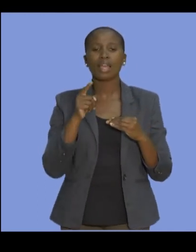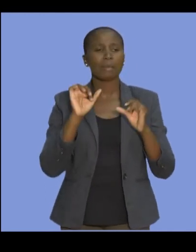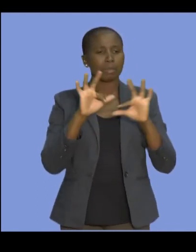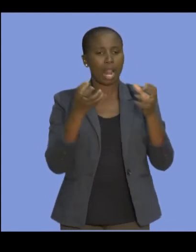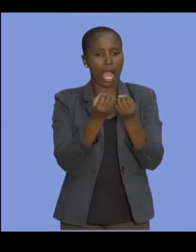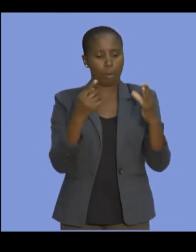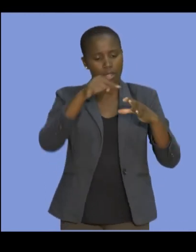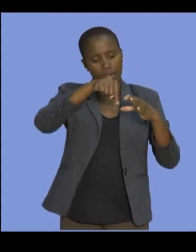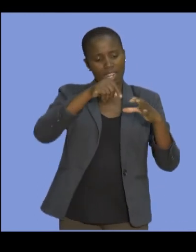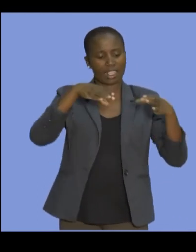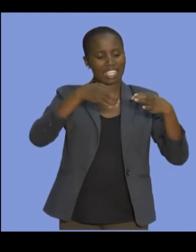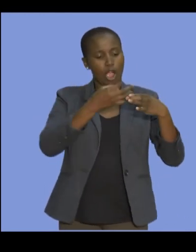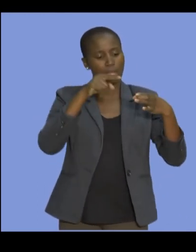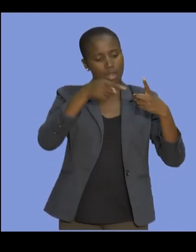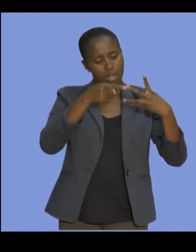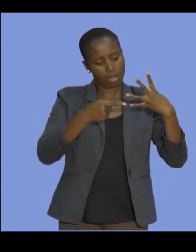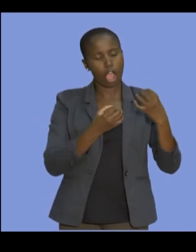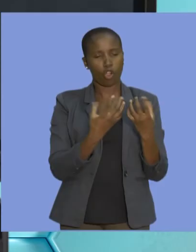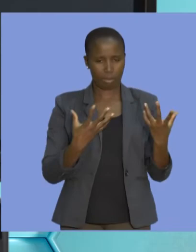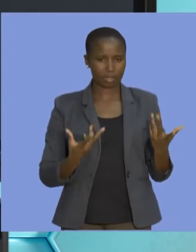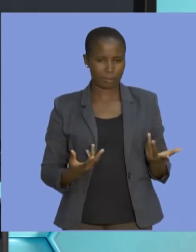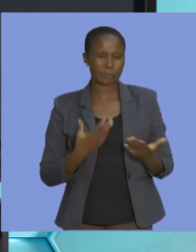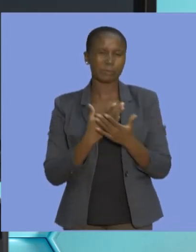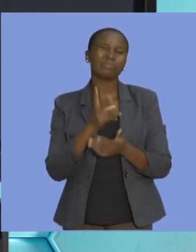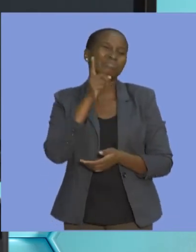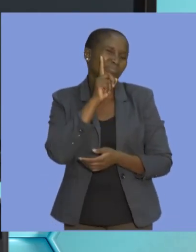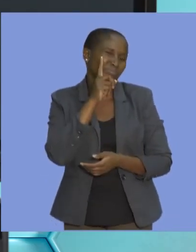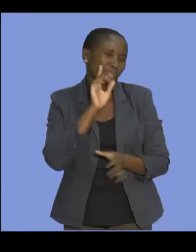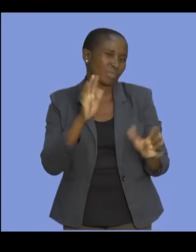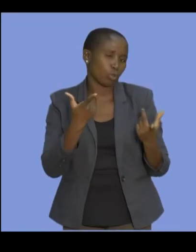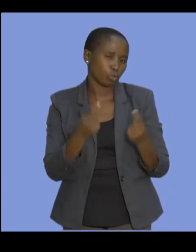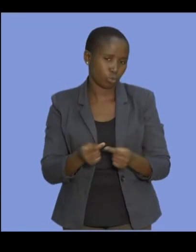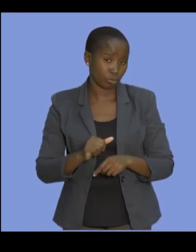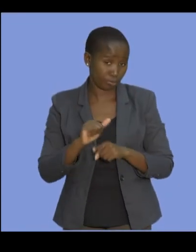variance. Let's see how we can do this.